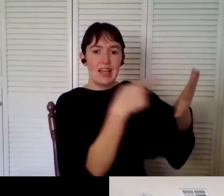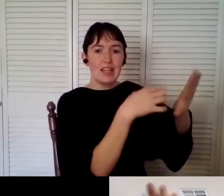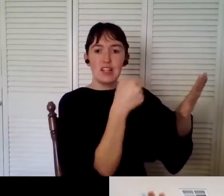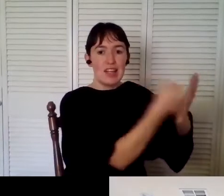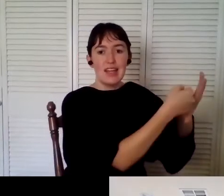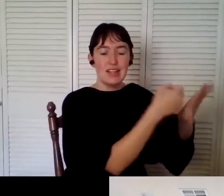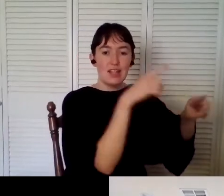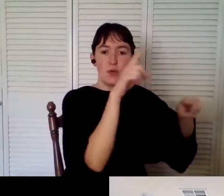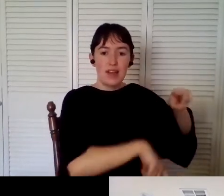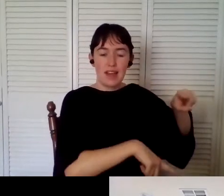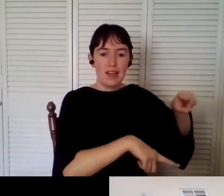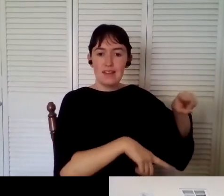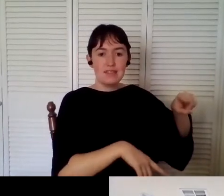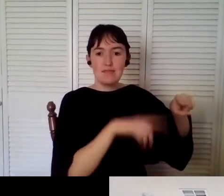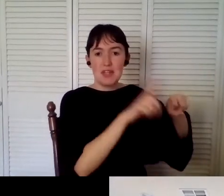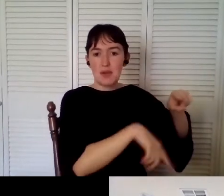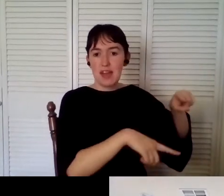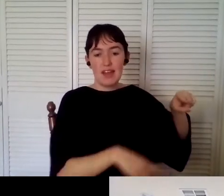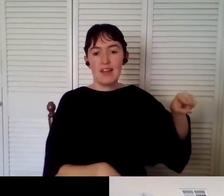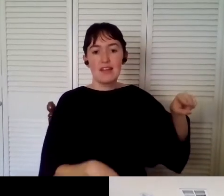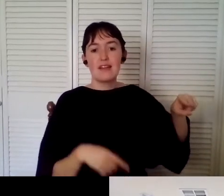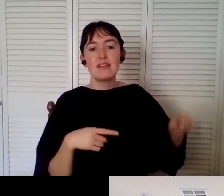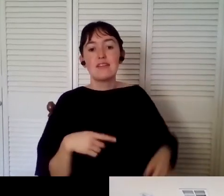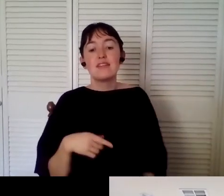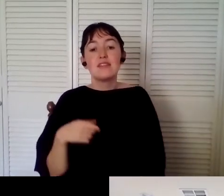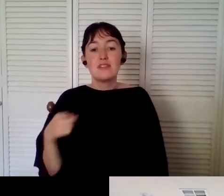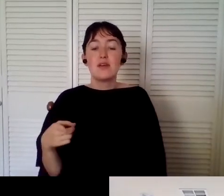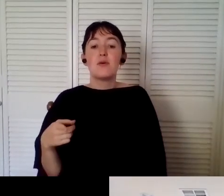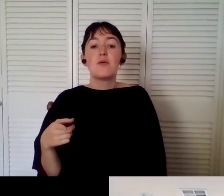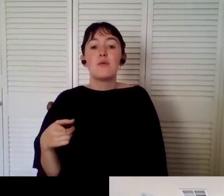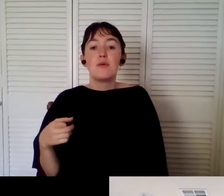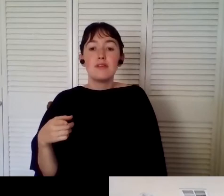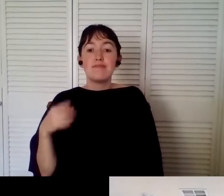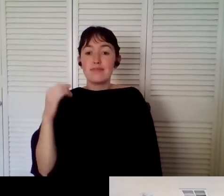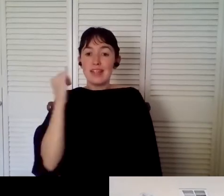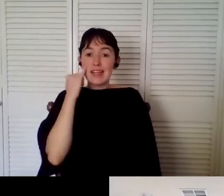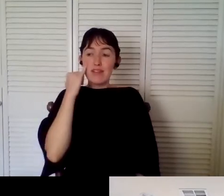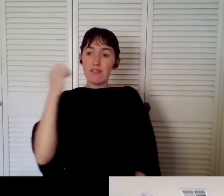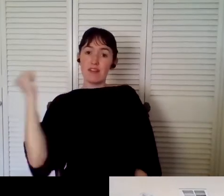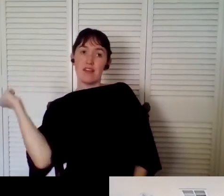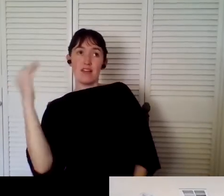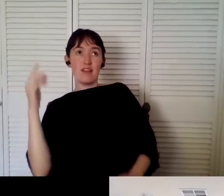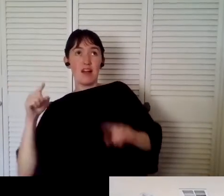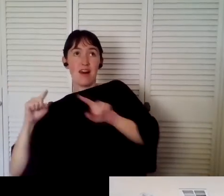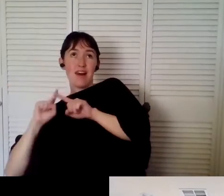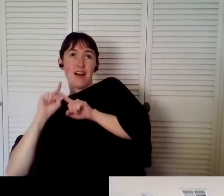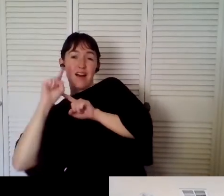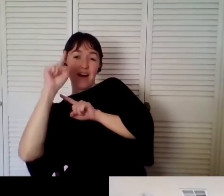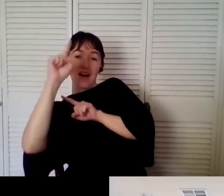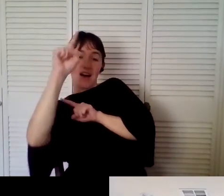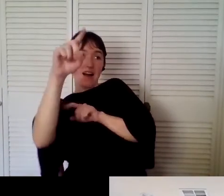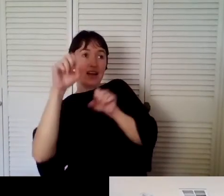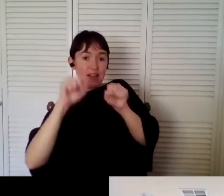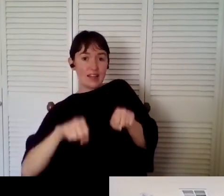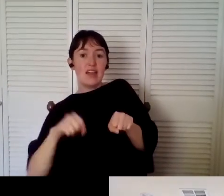45 degrees, they can throw 90 meters. But when they're throwing flat, they could only reach 15 meters. Wow. And they could only hit the